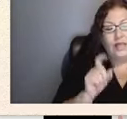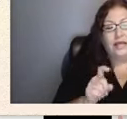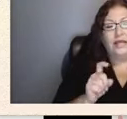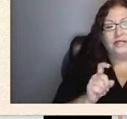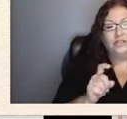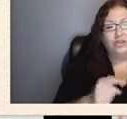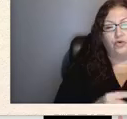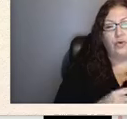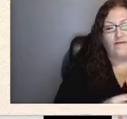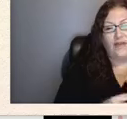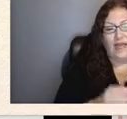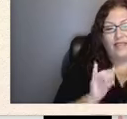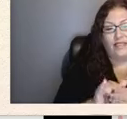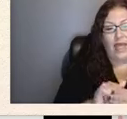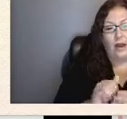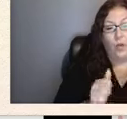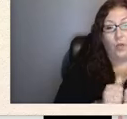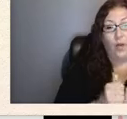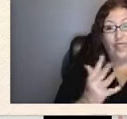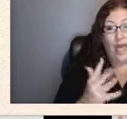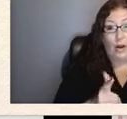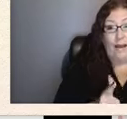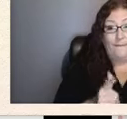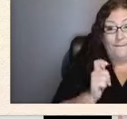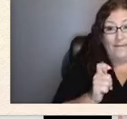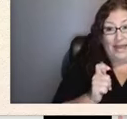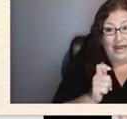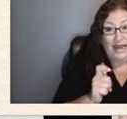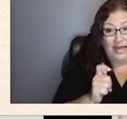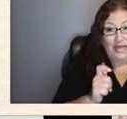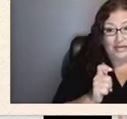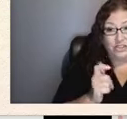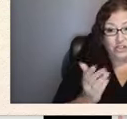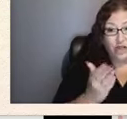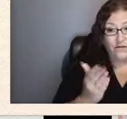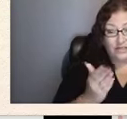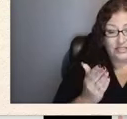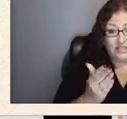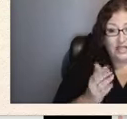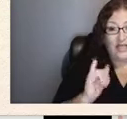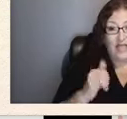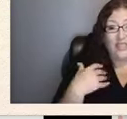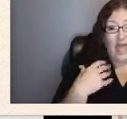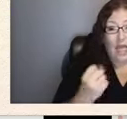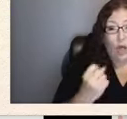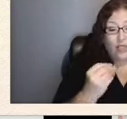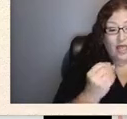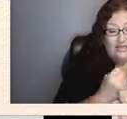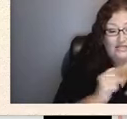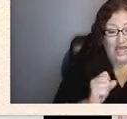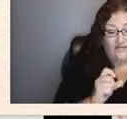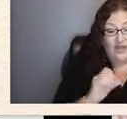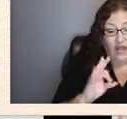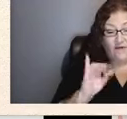reflect that without immediate provision of waiver services, that the health and safety of the applicant are at risk.